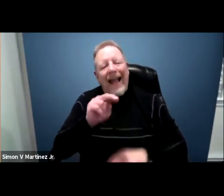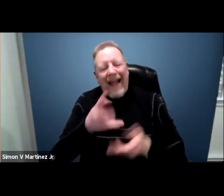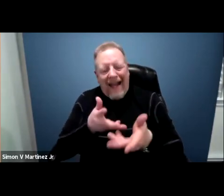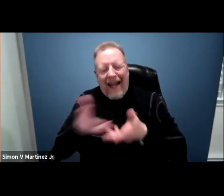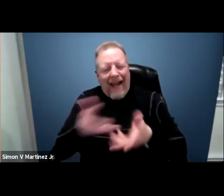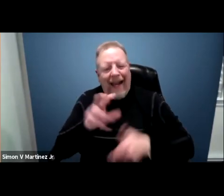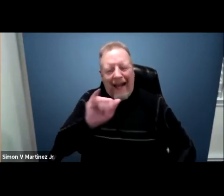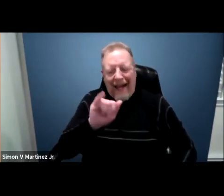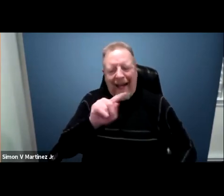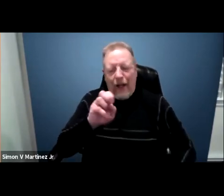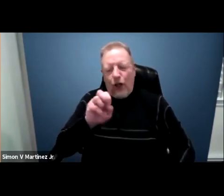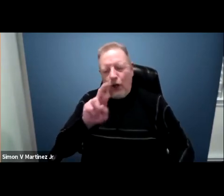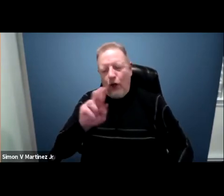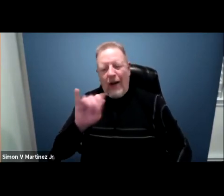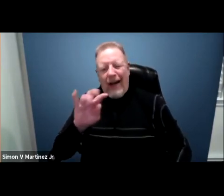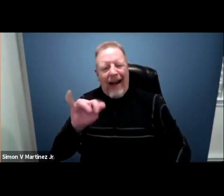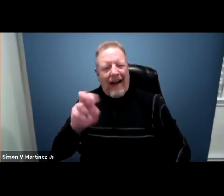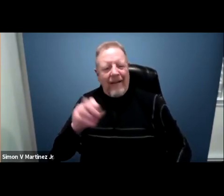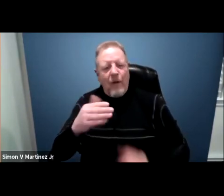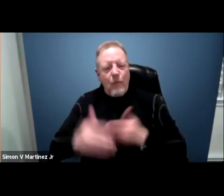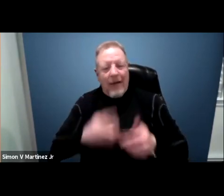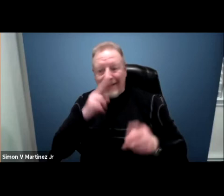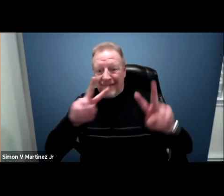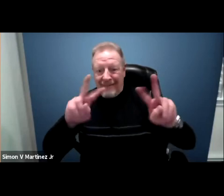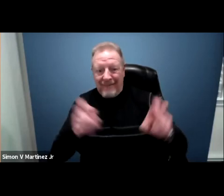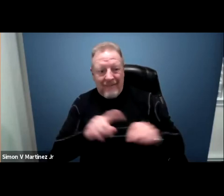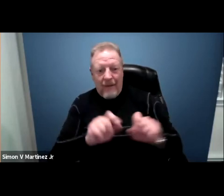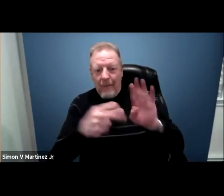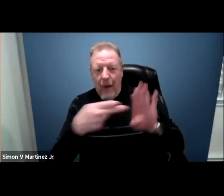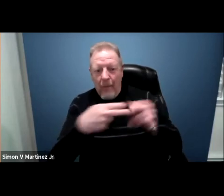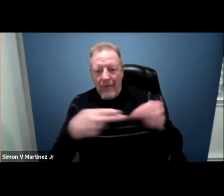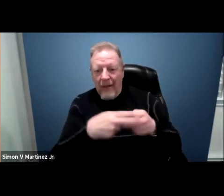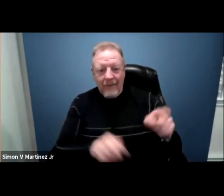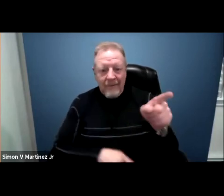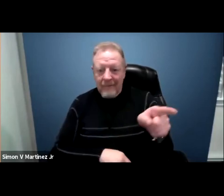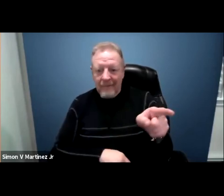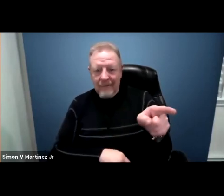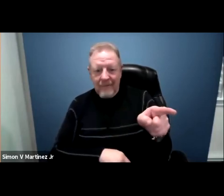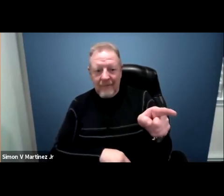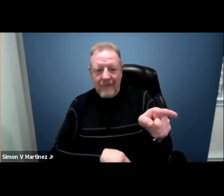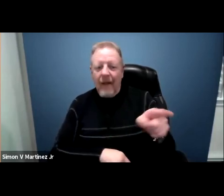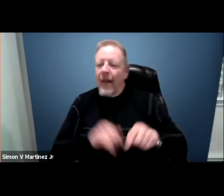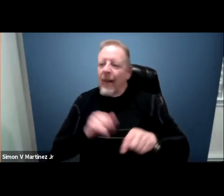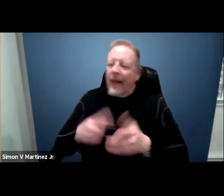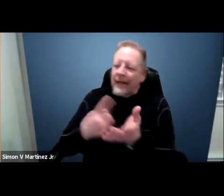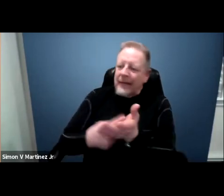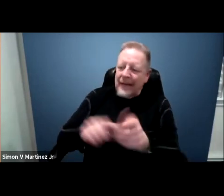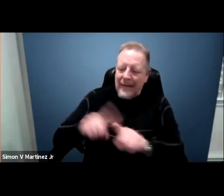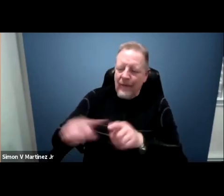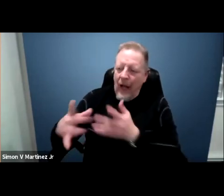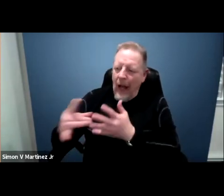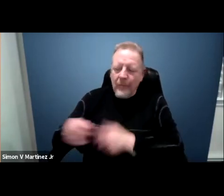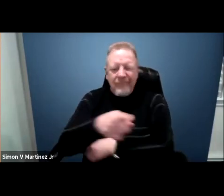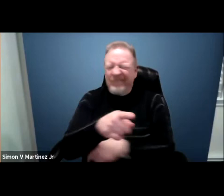it's basically the employer and the employee going back and forth and discussing all the options